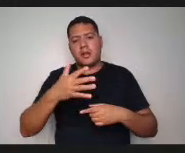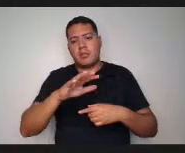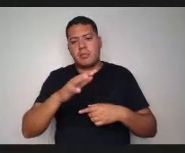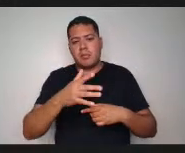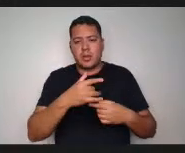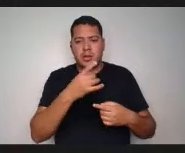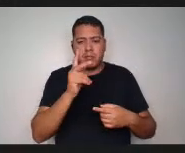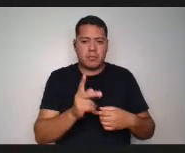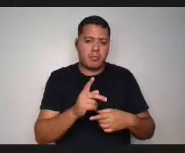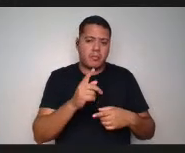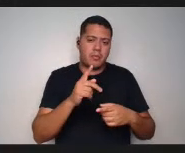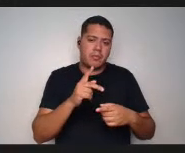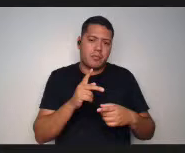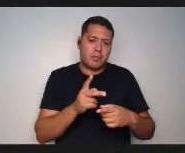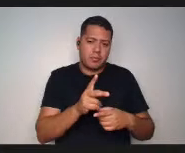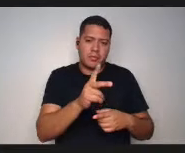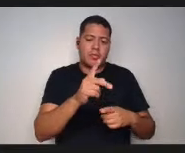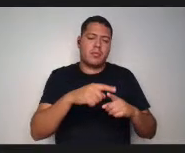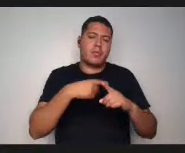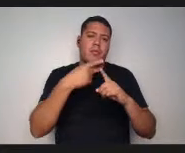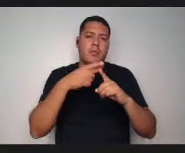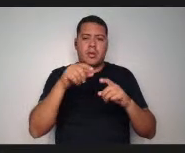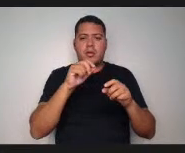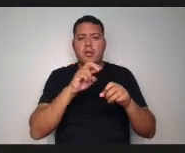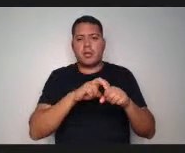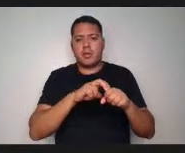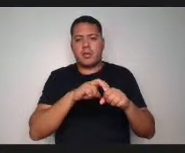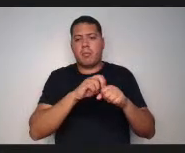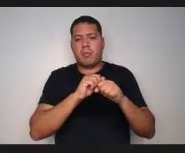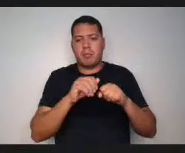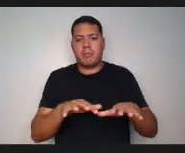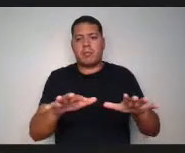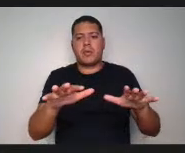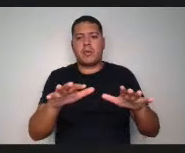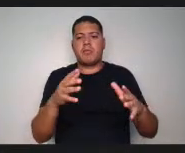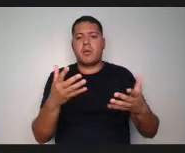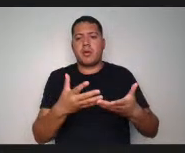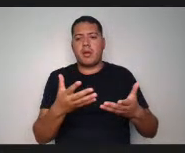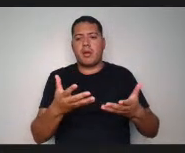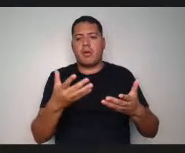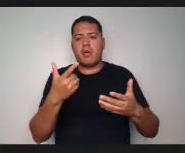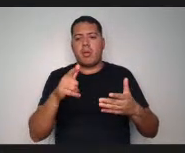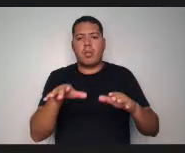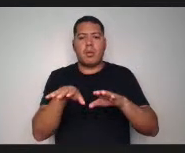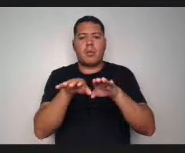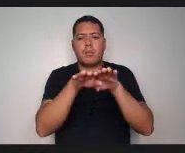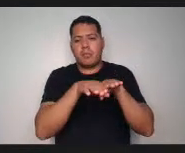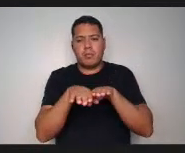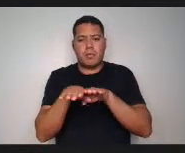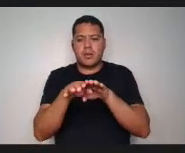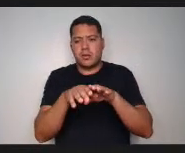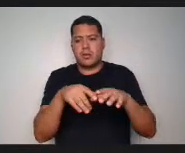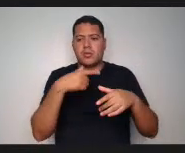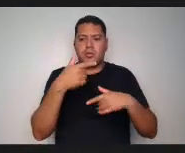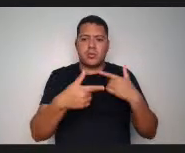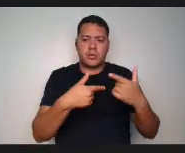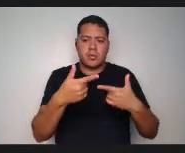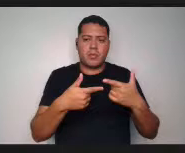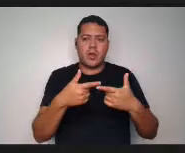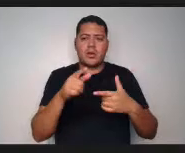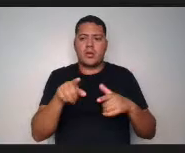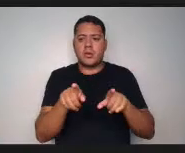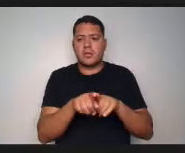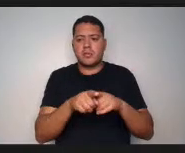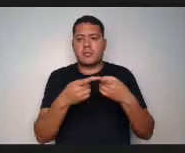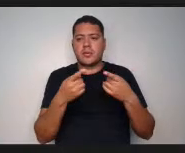non-standard forms of employment, we know from research, are major contributors to poor health and